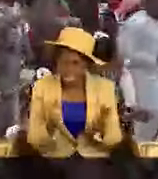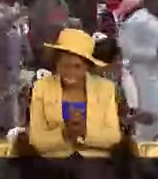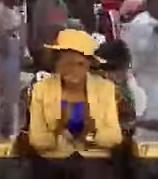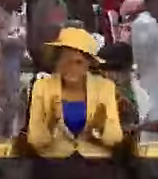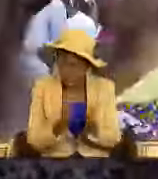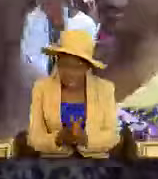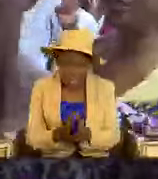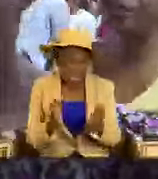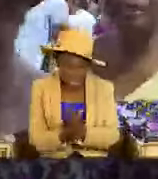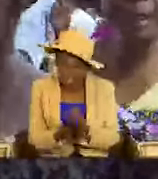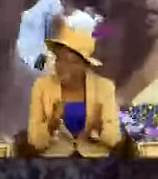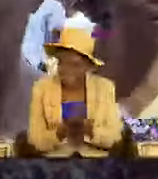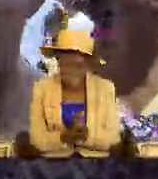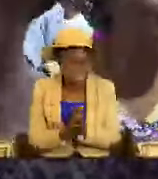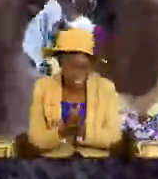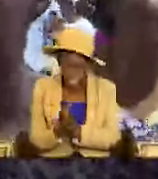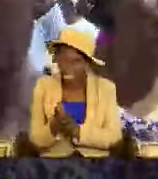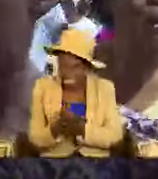Jesus